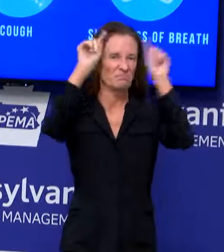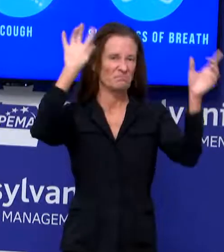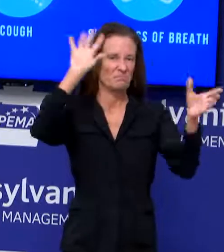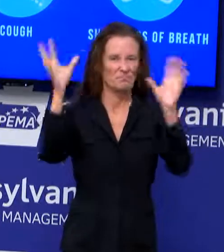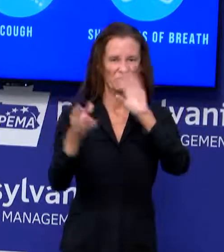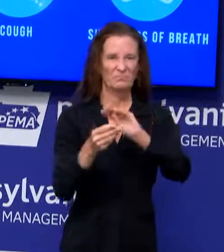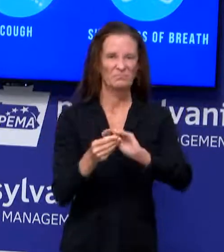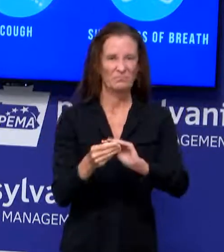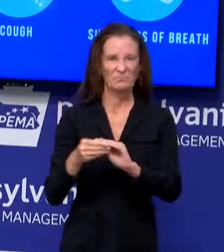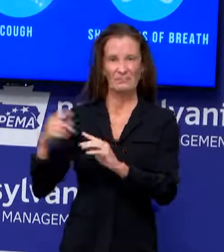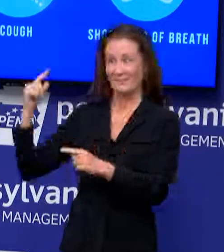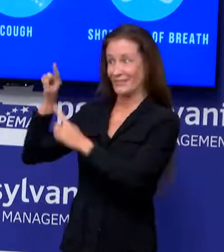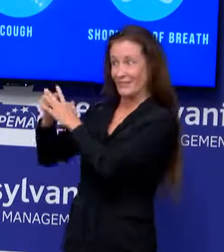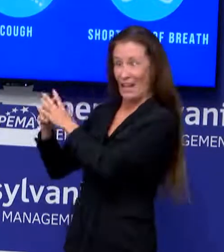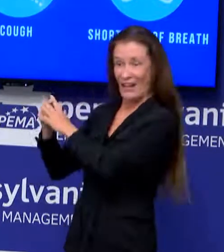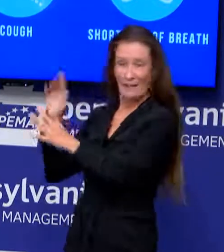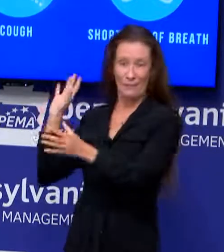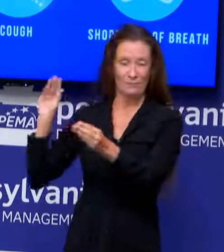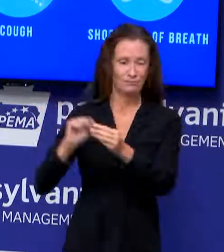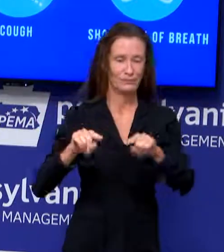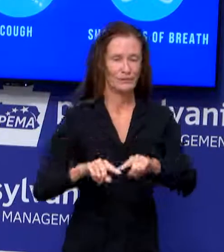beginning of the pandemic.